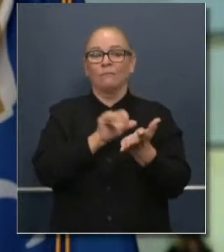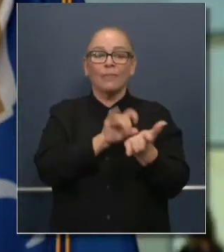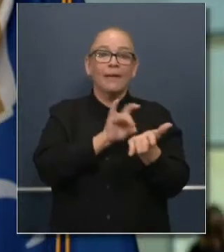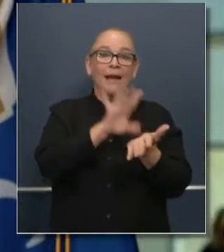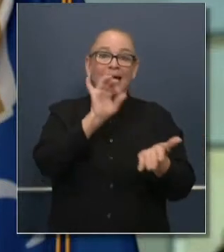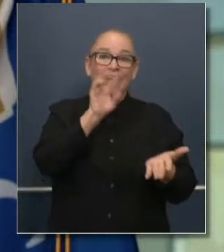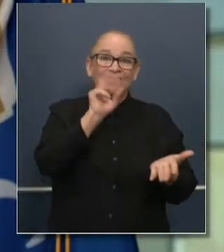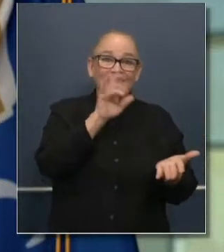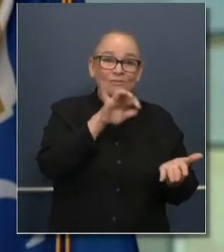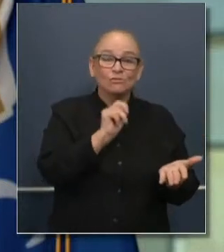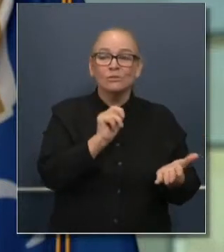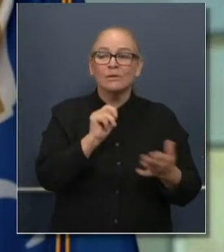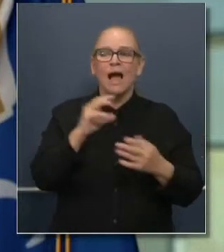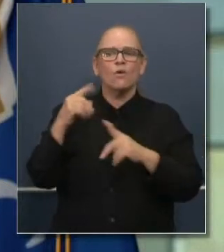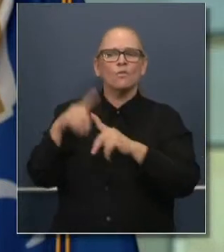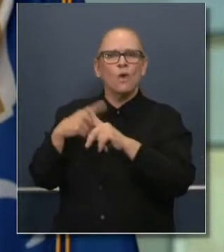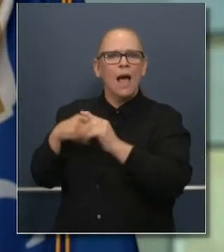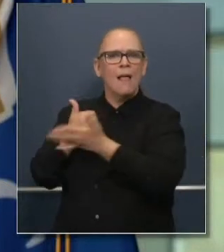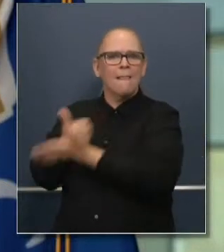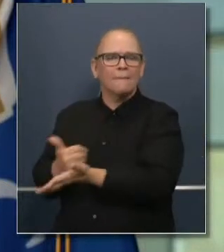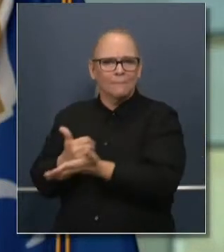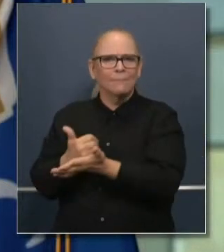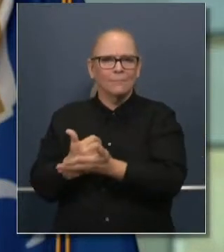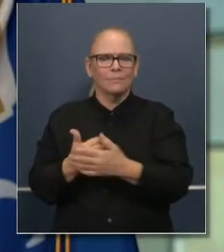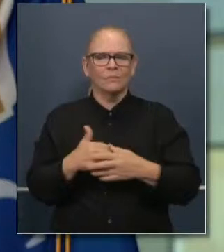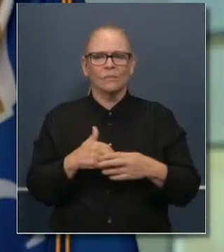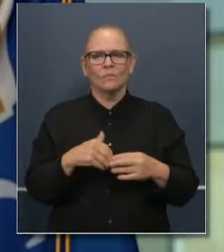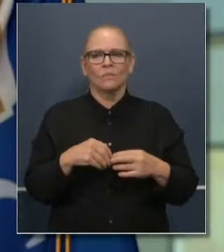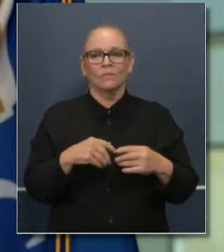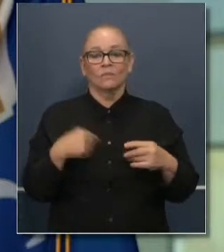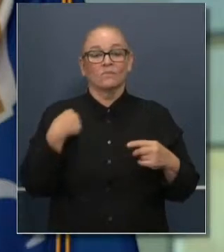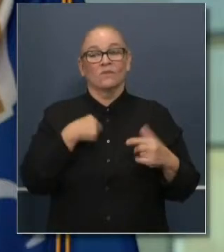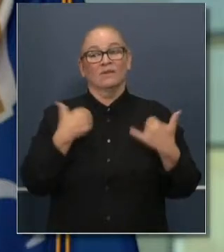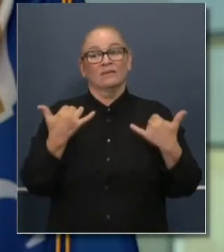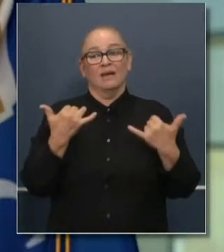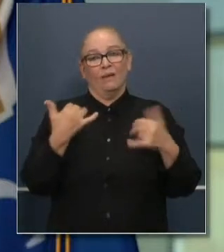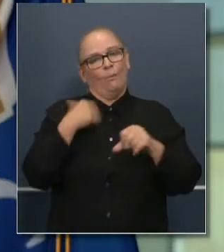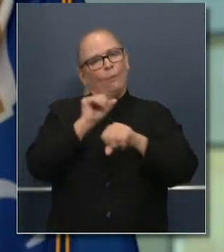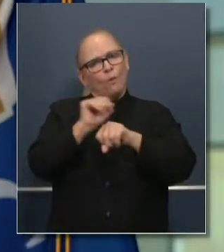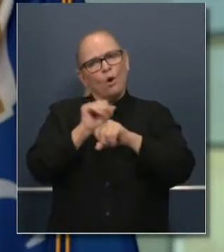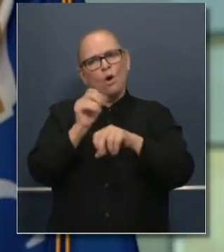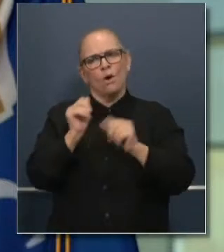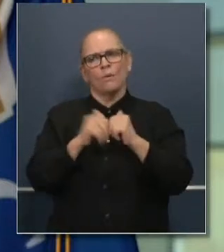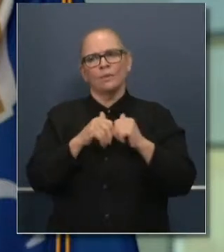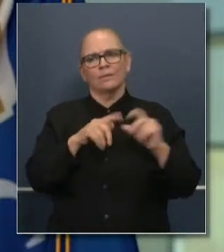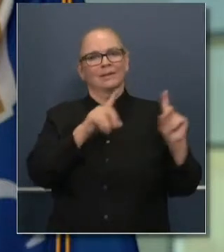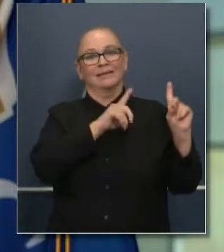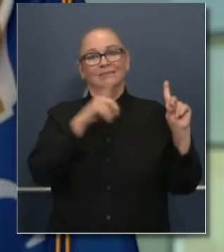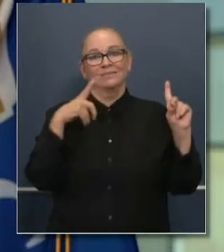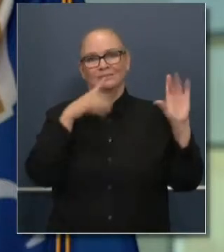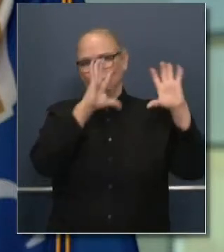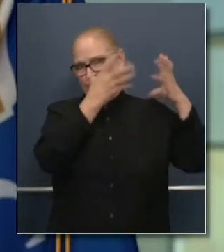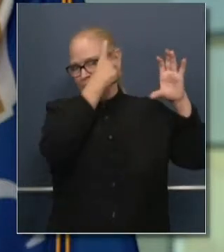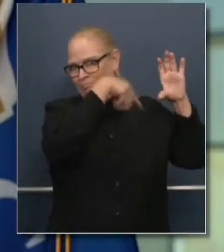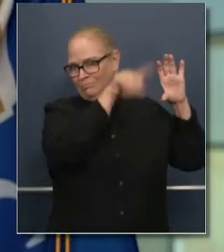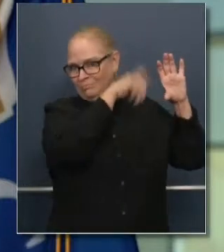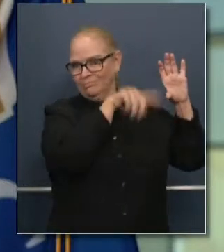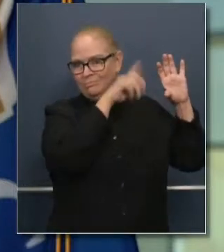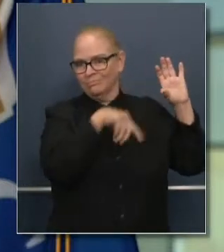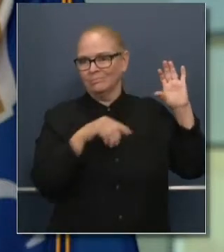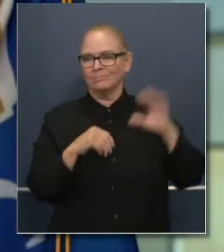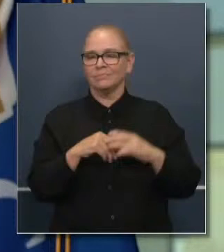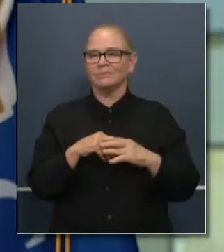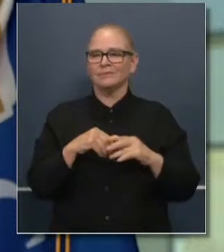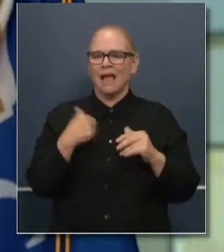is specific to your question, we are actively engaged with legislative leadership, actively engaged on a number of